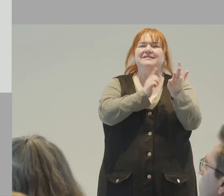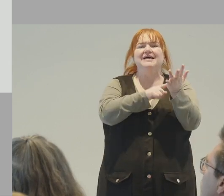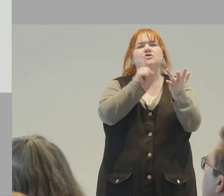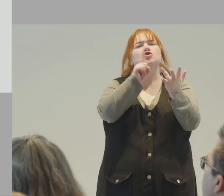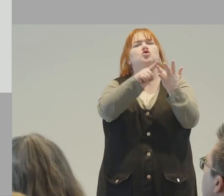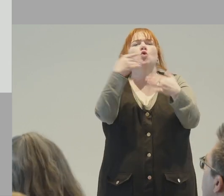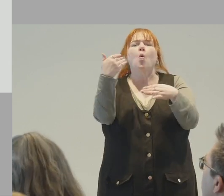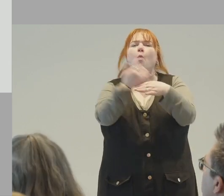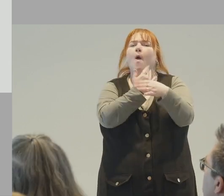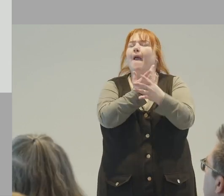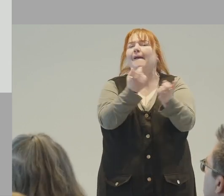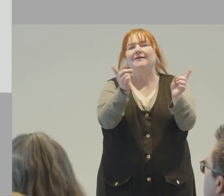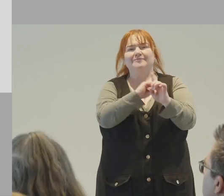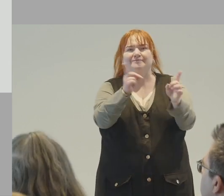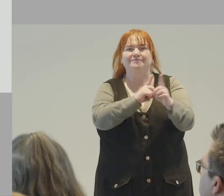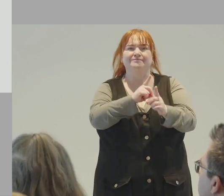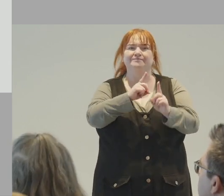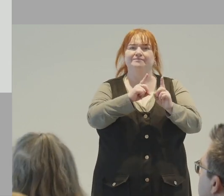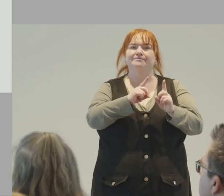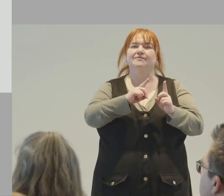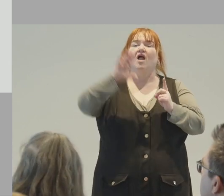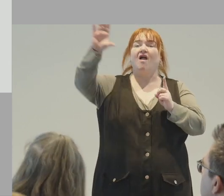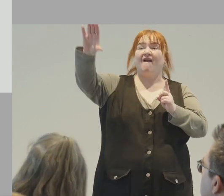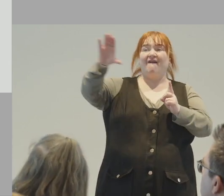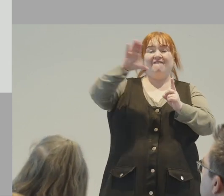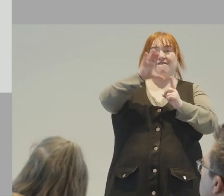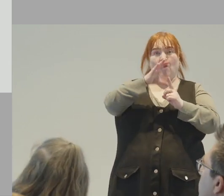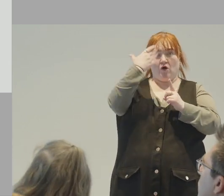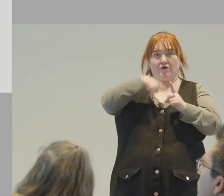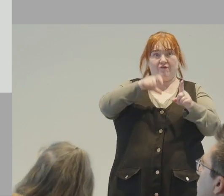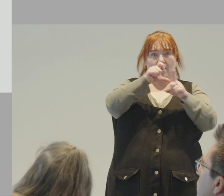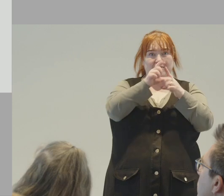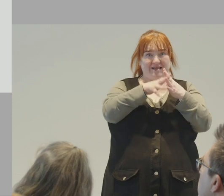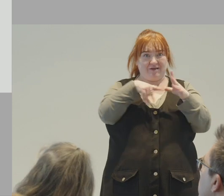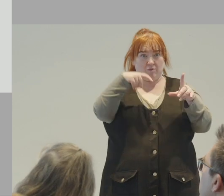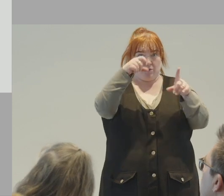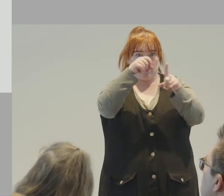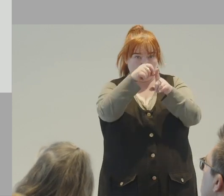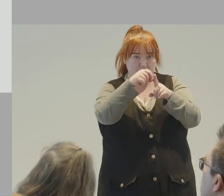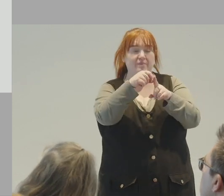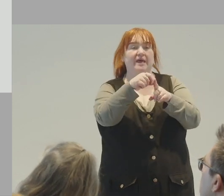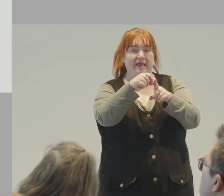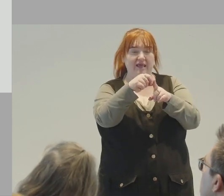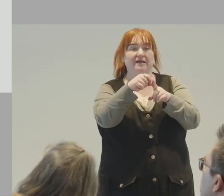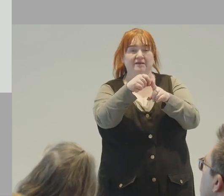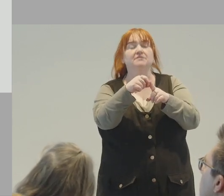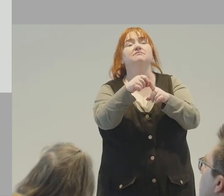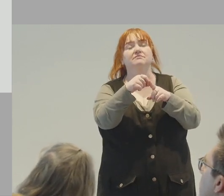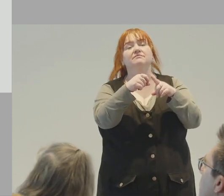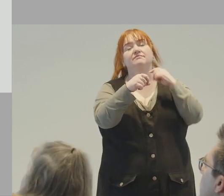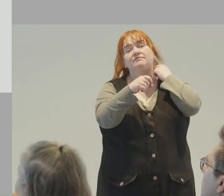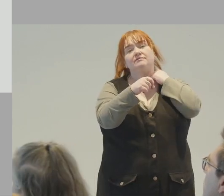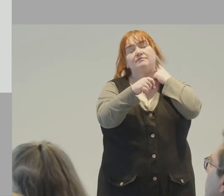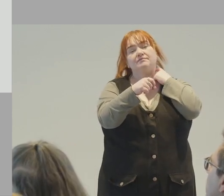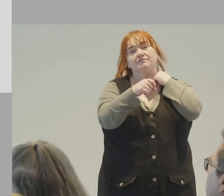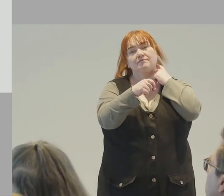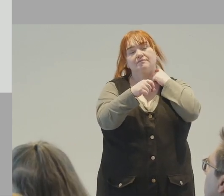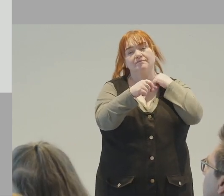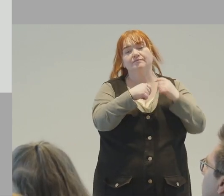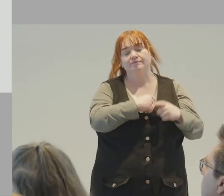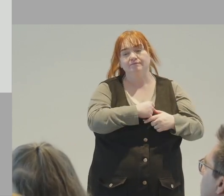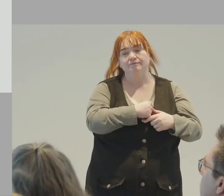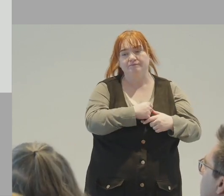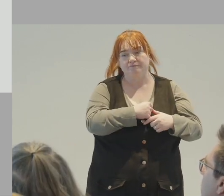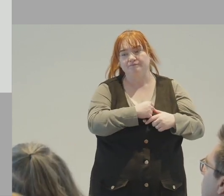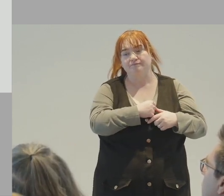Access to Work is a grant from DWP. I'll go through this pretty quick because I think a lot of people will know this, but it's a grant from the Department of Work and